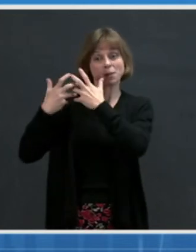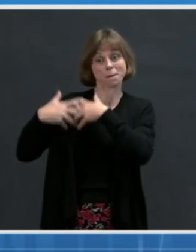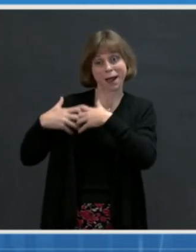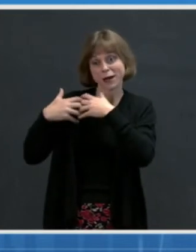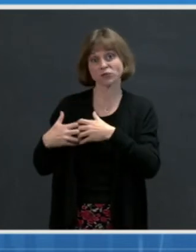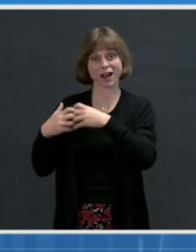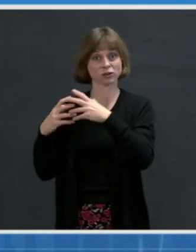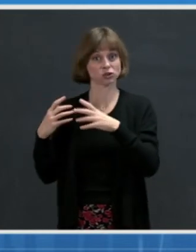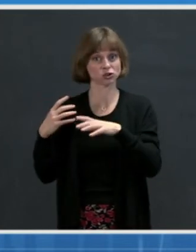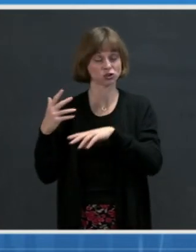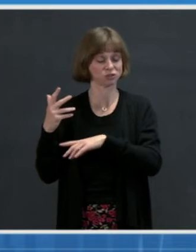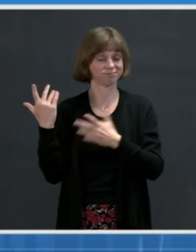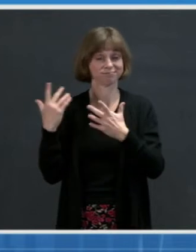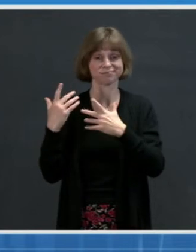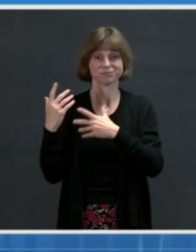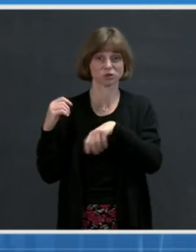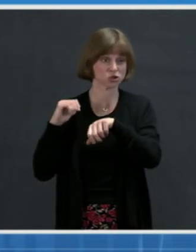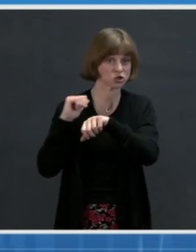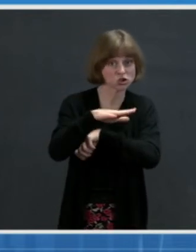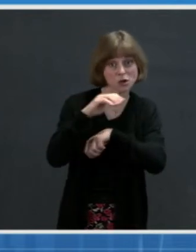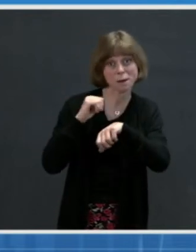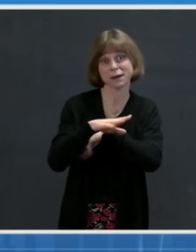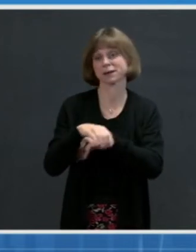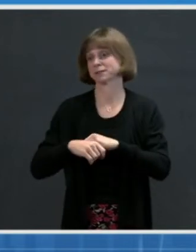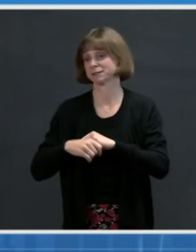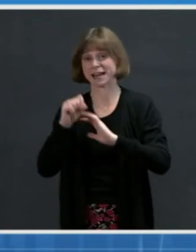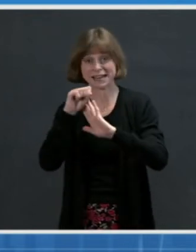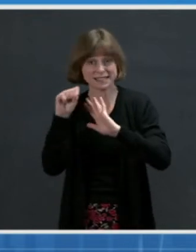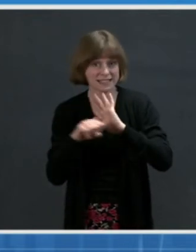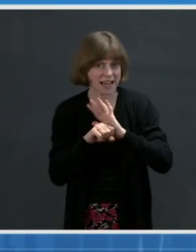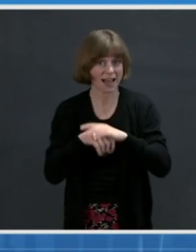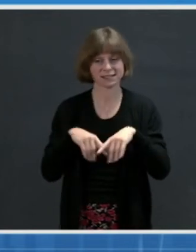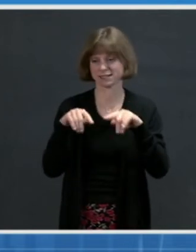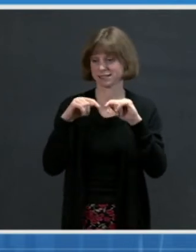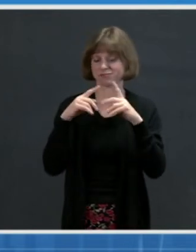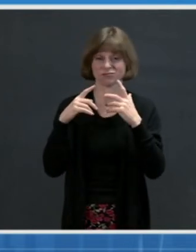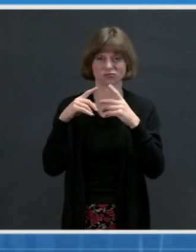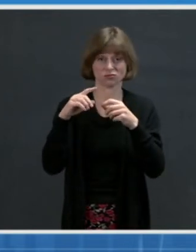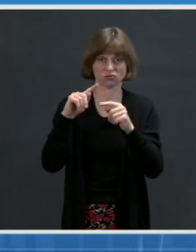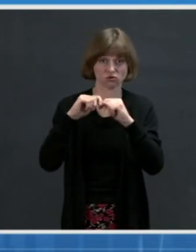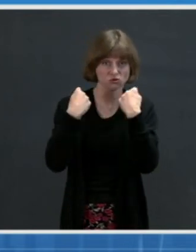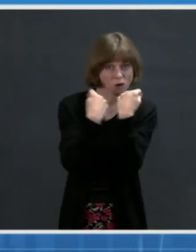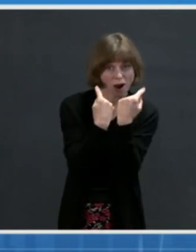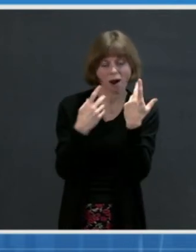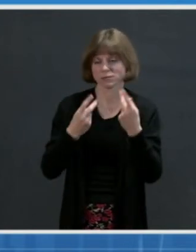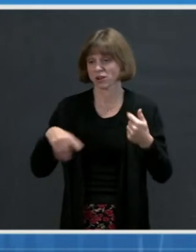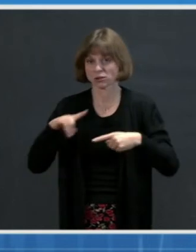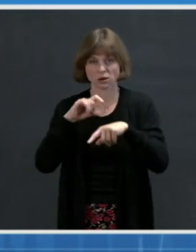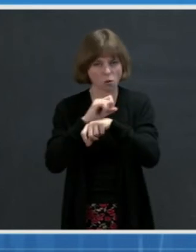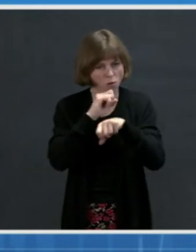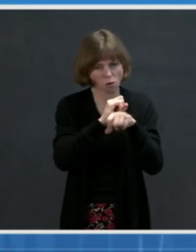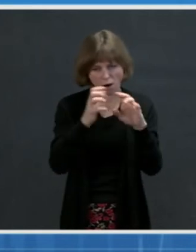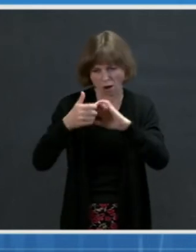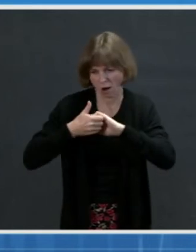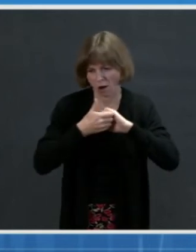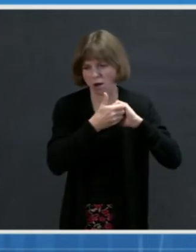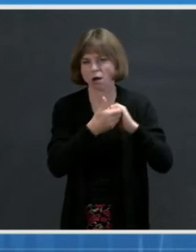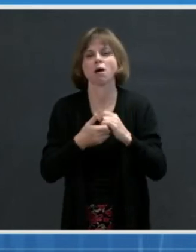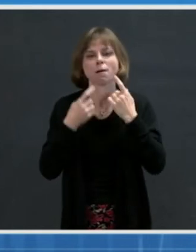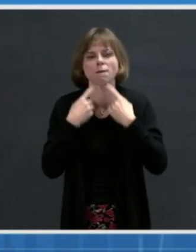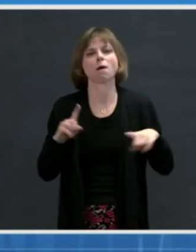the territories, and pharmacies worked to overcome these challenges. And despite all the temporary